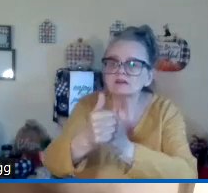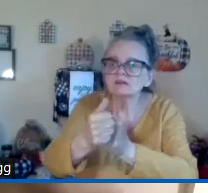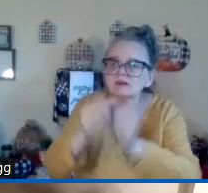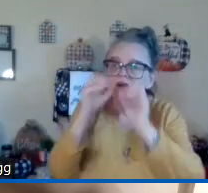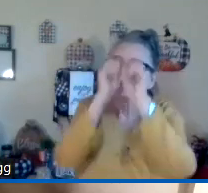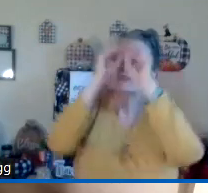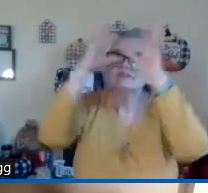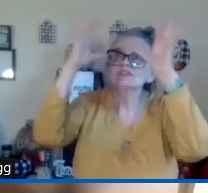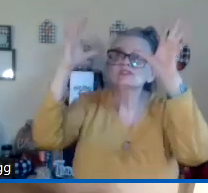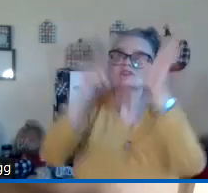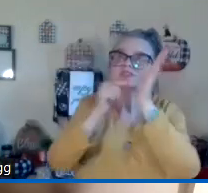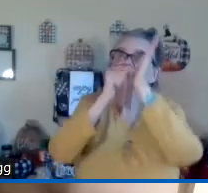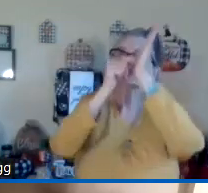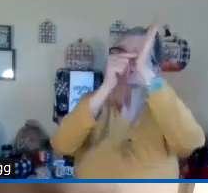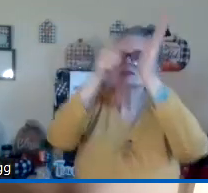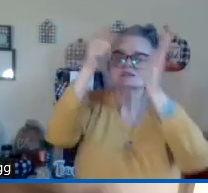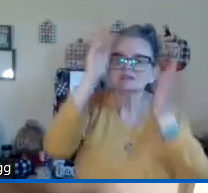show